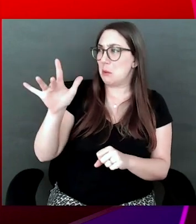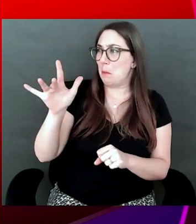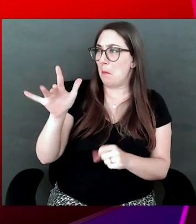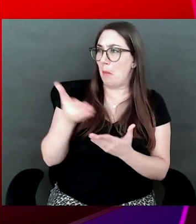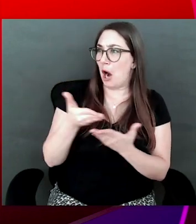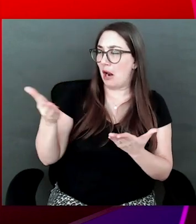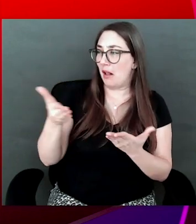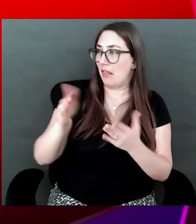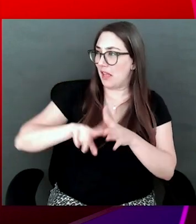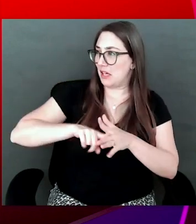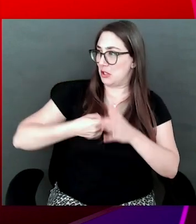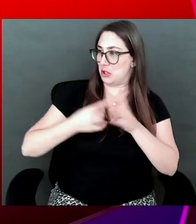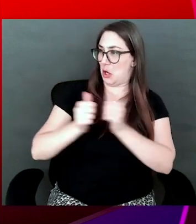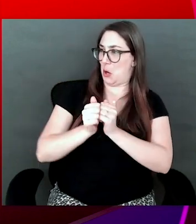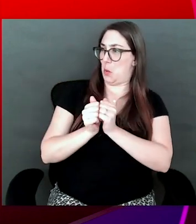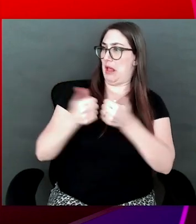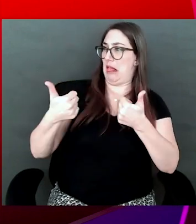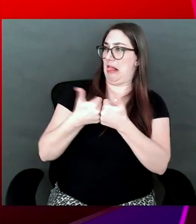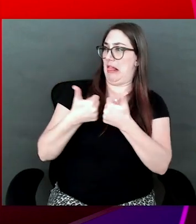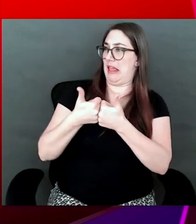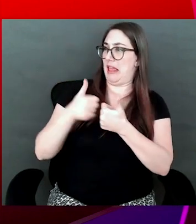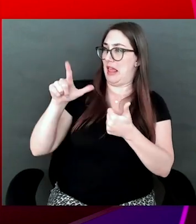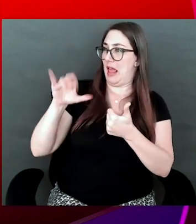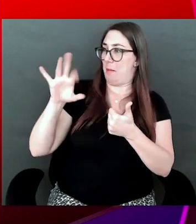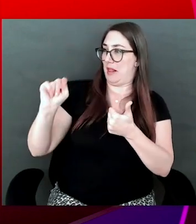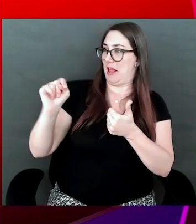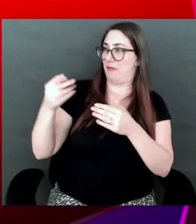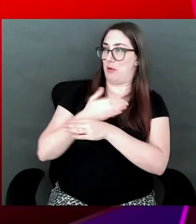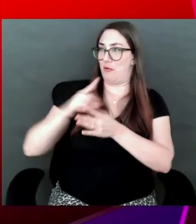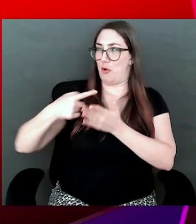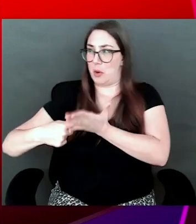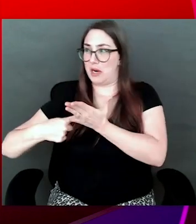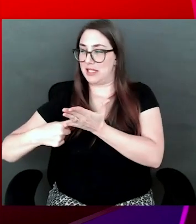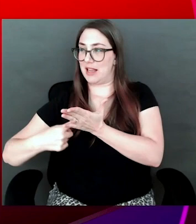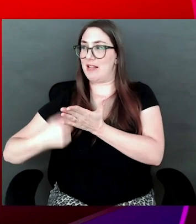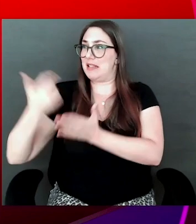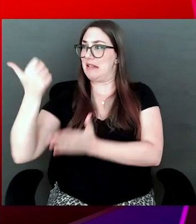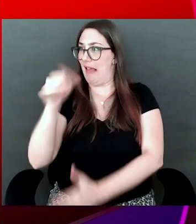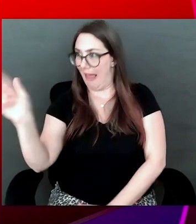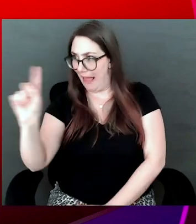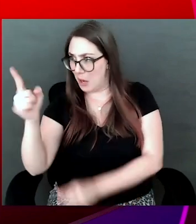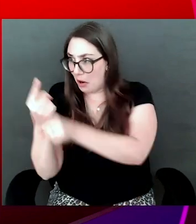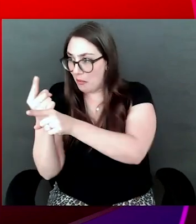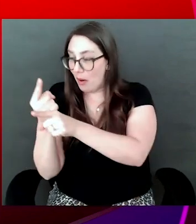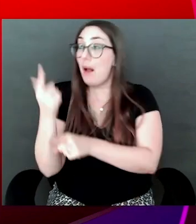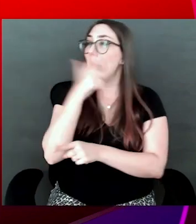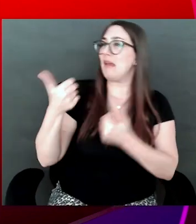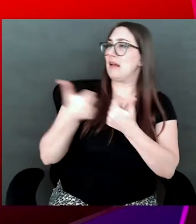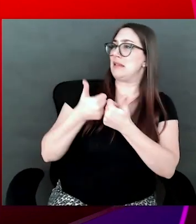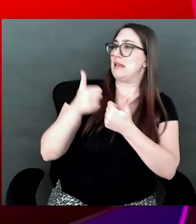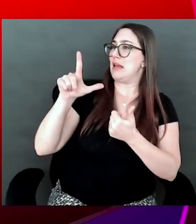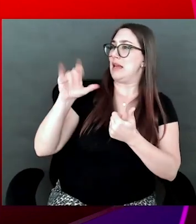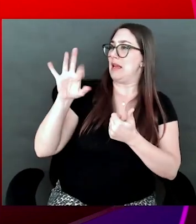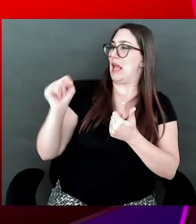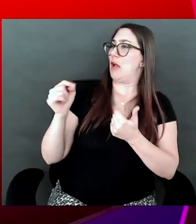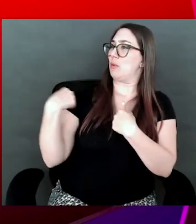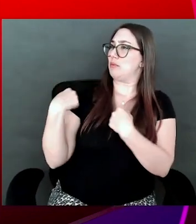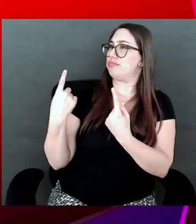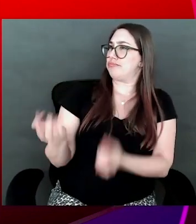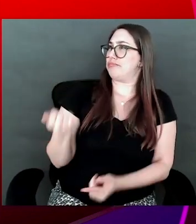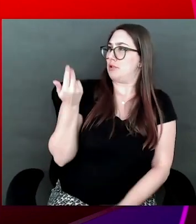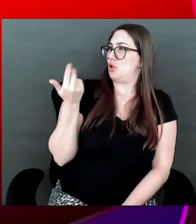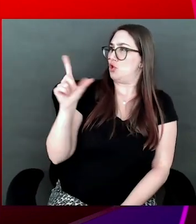GameLift before we get to the Anywhere, right? Because GameLift's been around, I think, what, 2017? Yeah, since 2017,